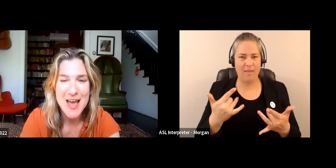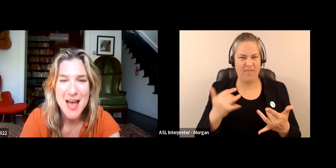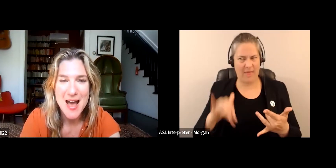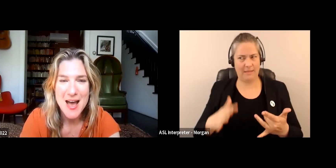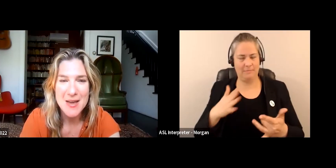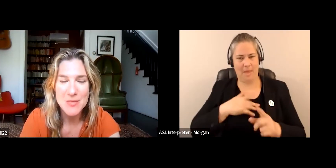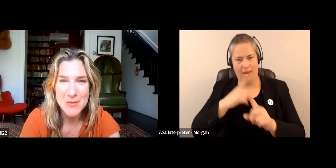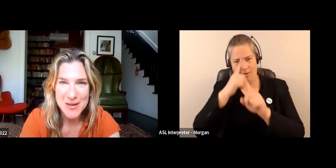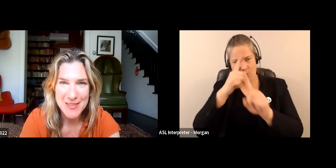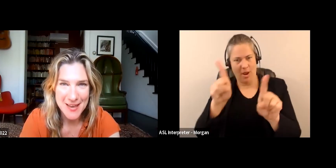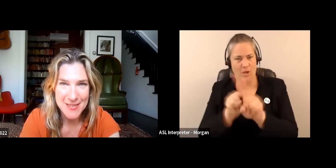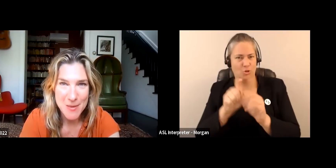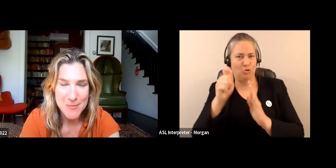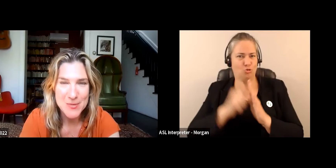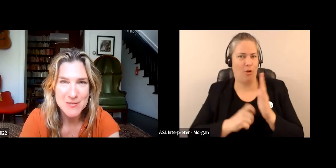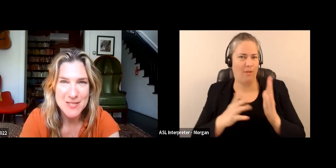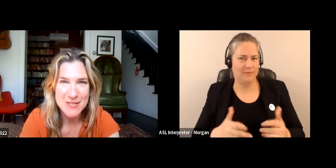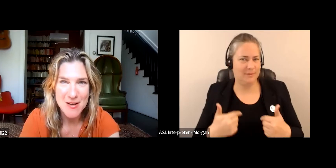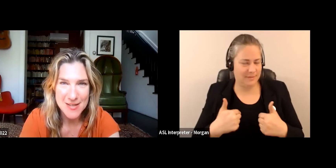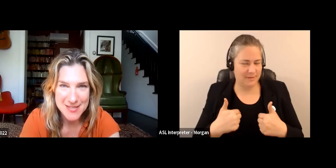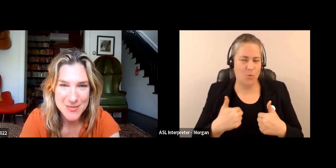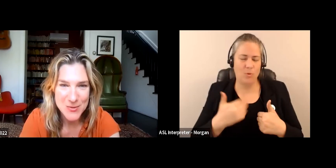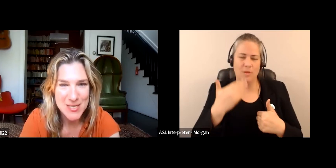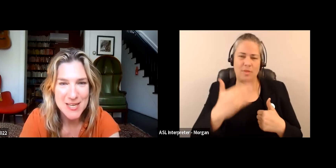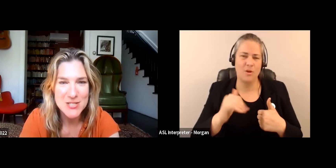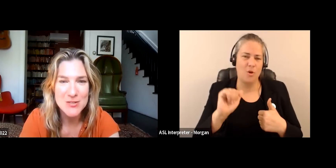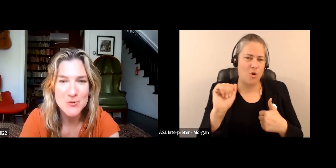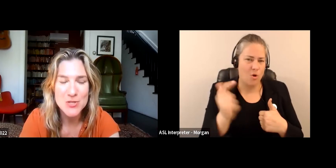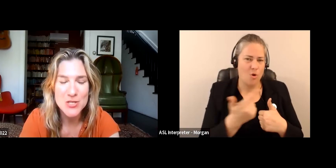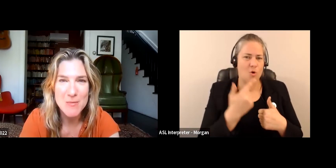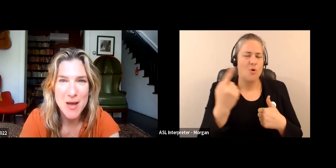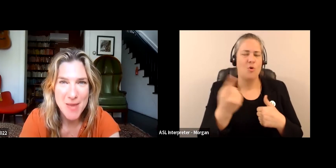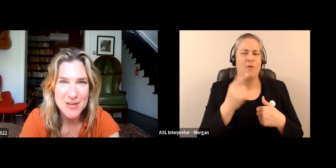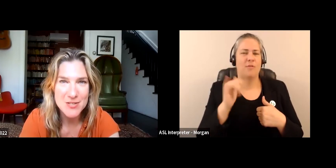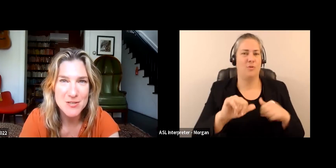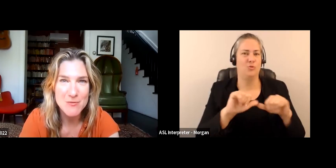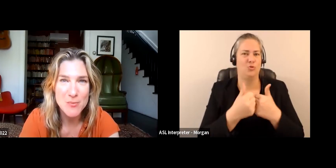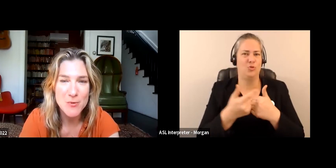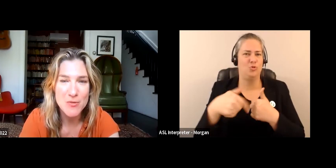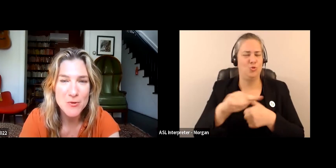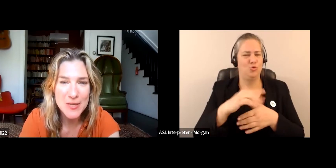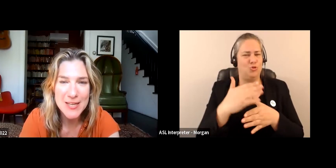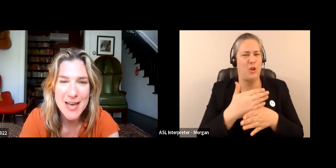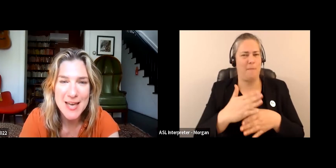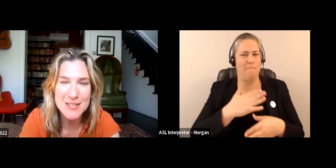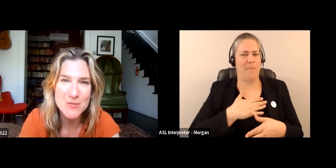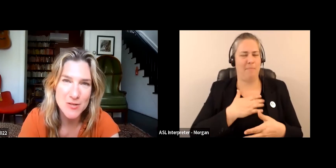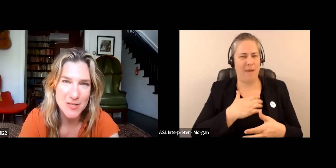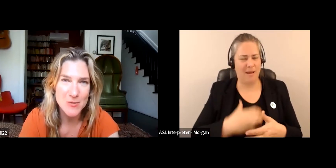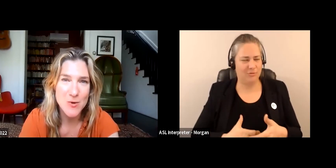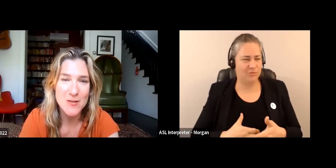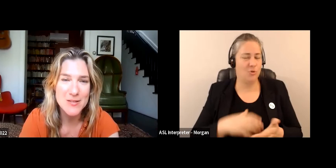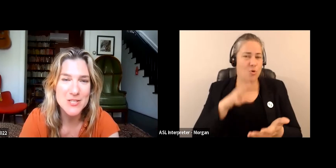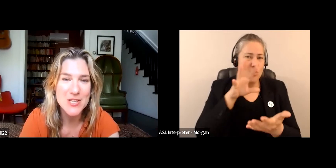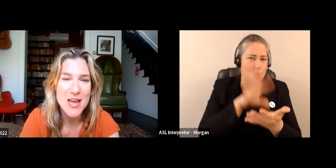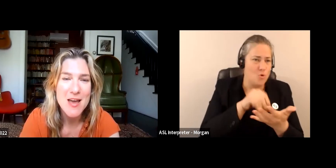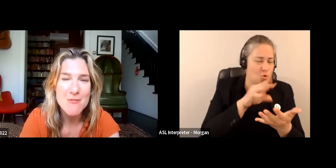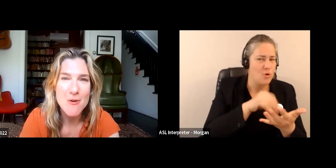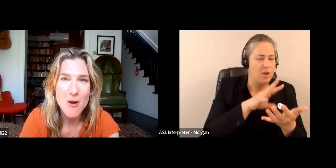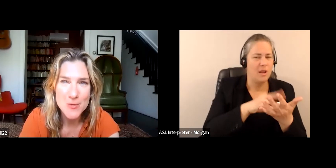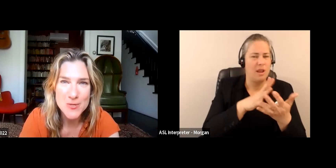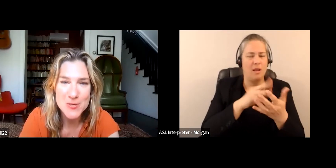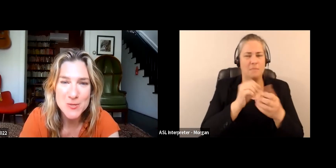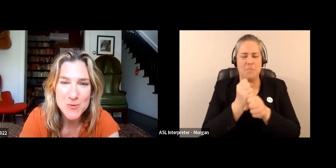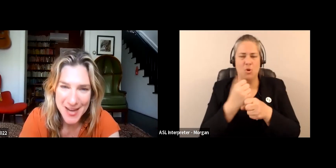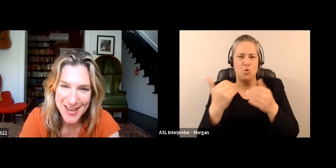journalist. I really want to thank the members of this august association who share my passion for both learning and constructing new knowledge.